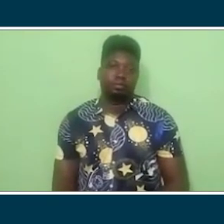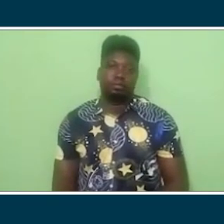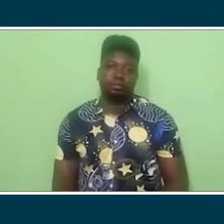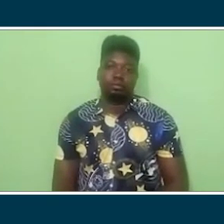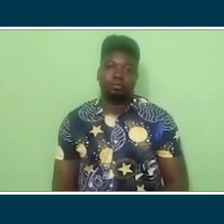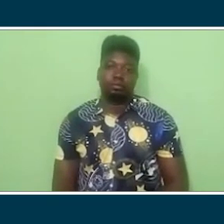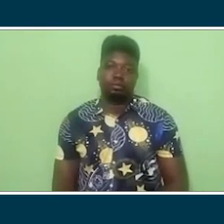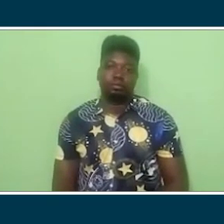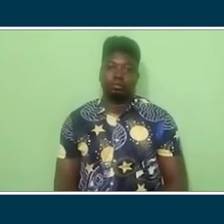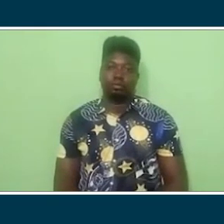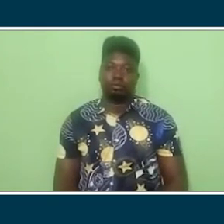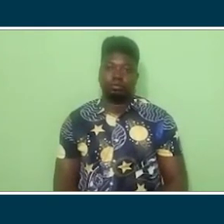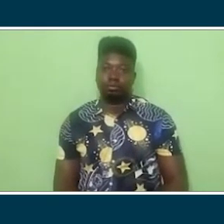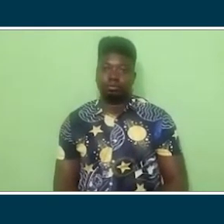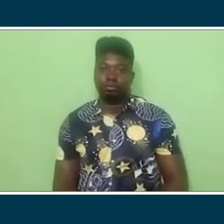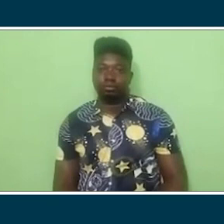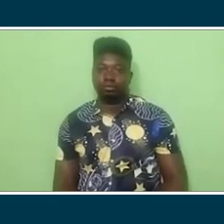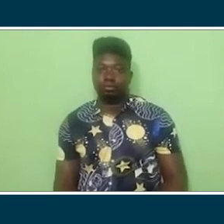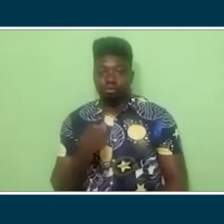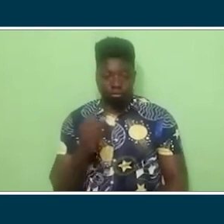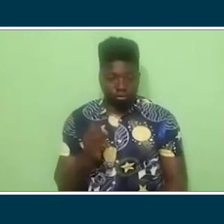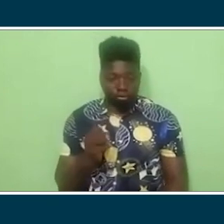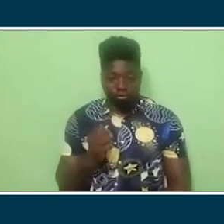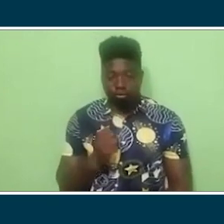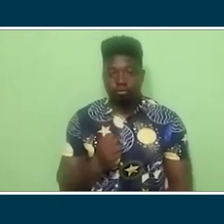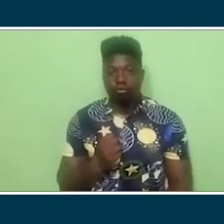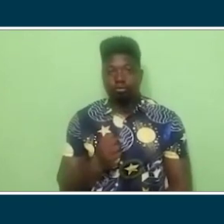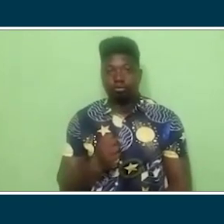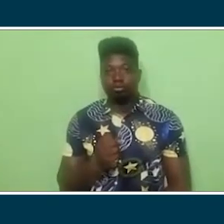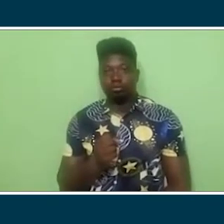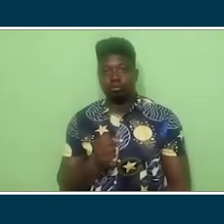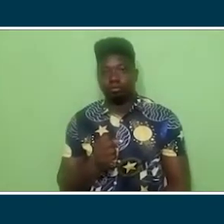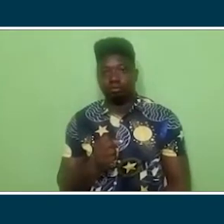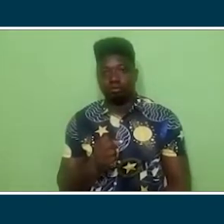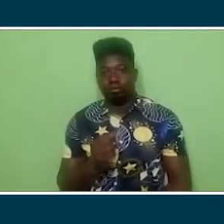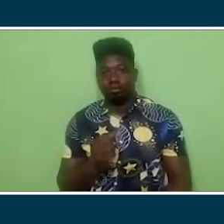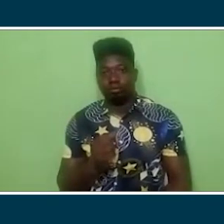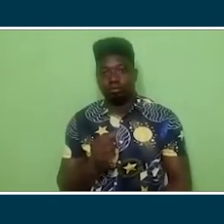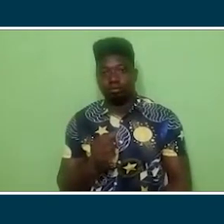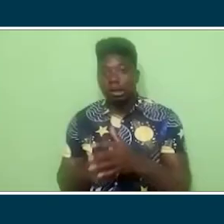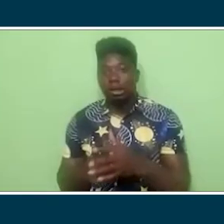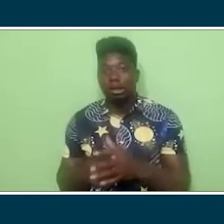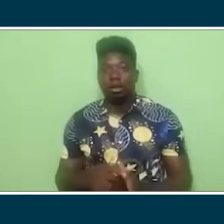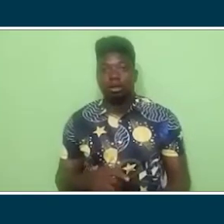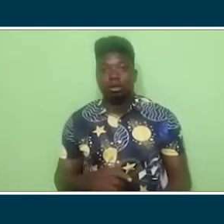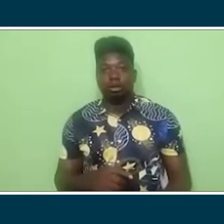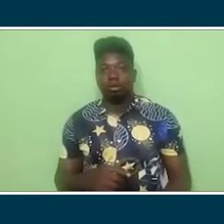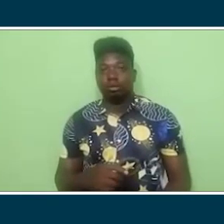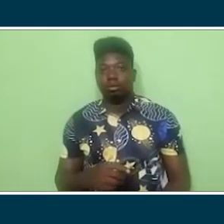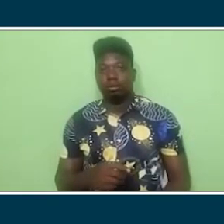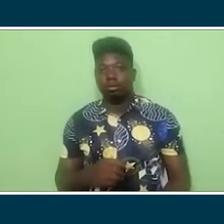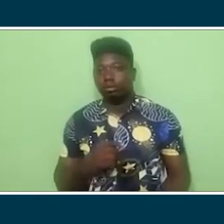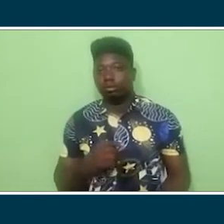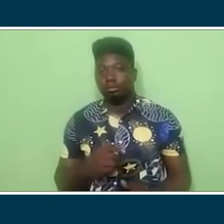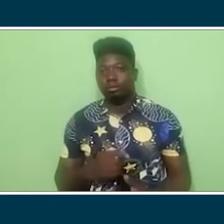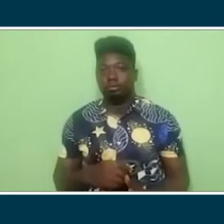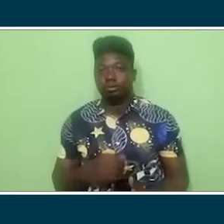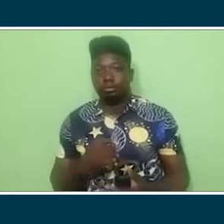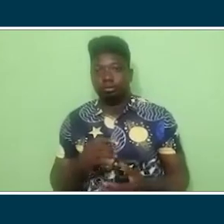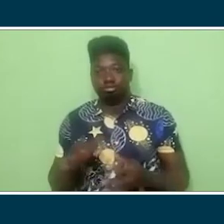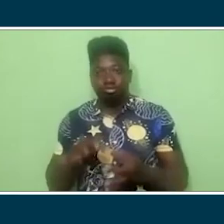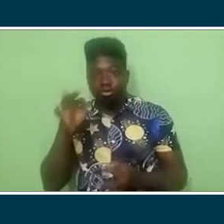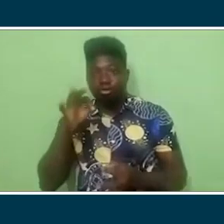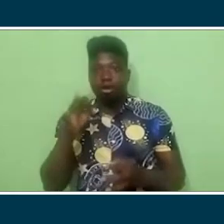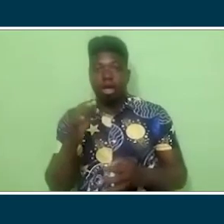it's really this kind of, to circle back to the beginning, it's really a world of self-love and spiritual freedom, but